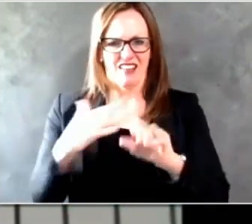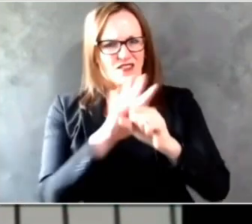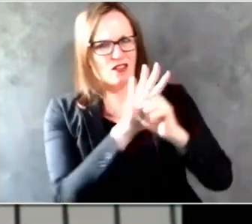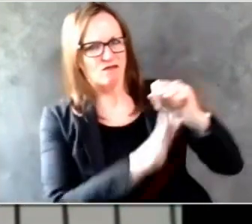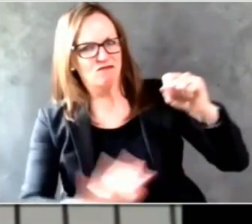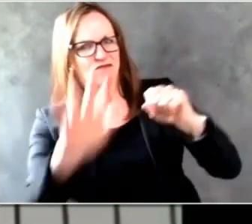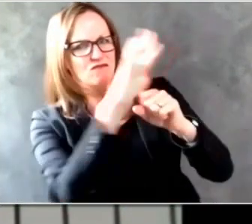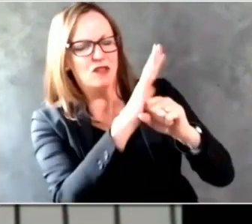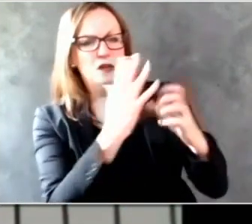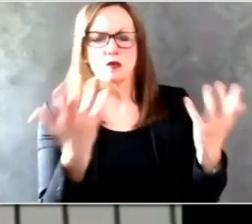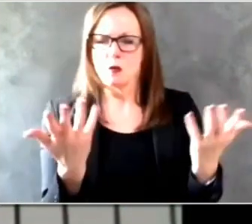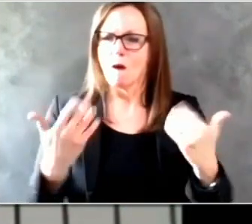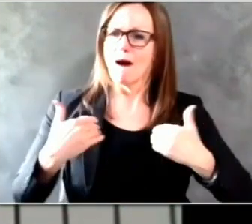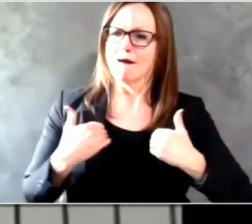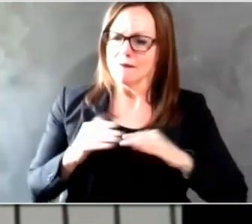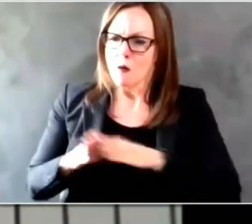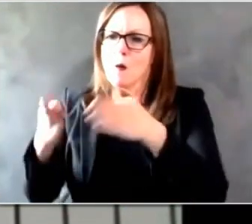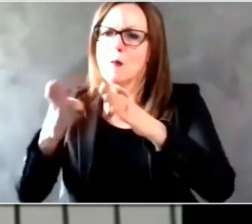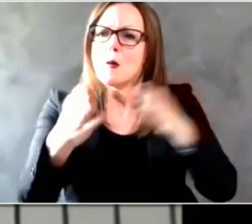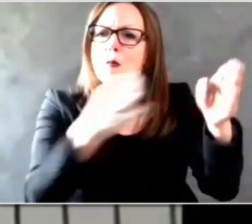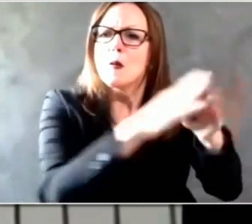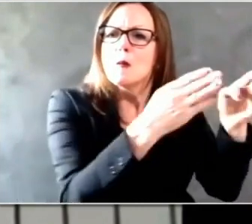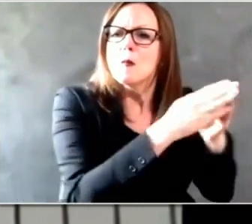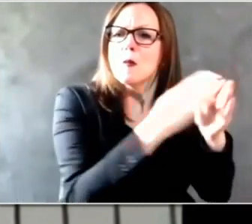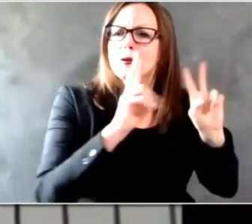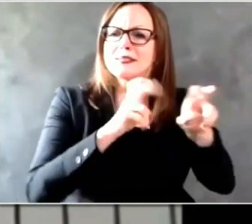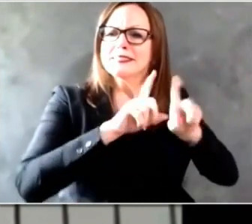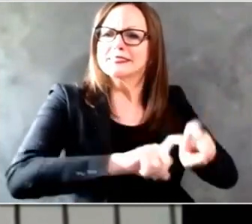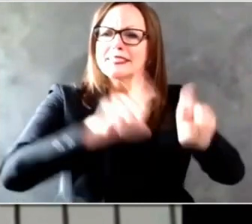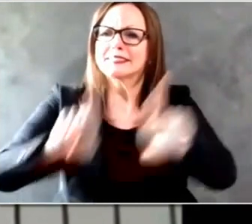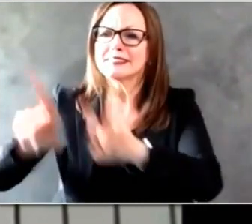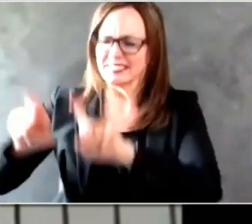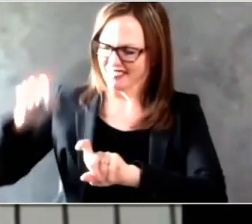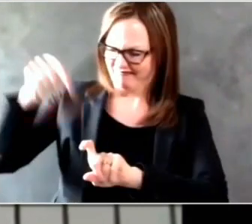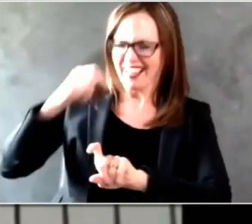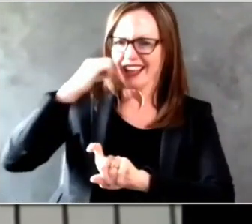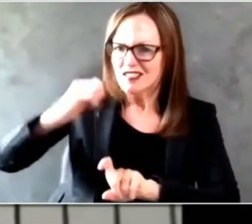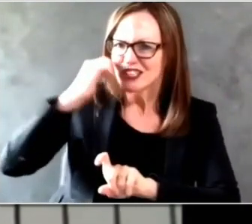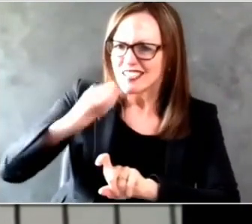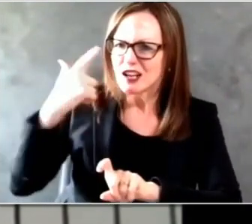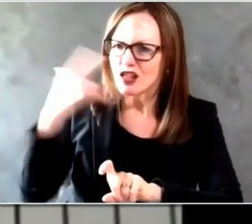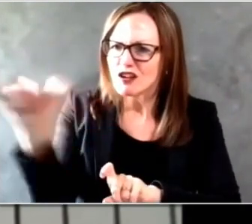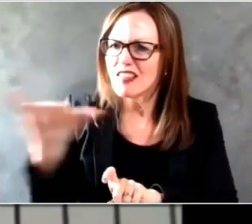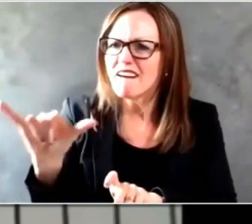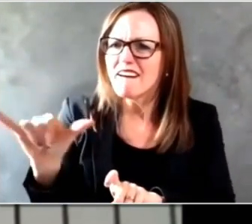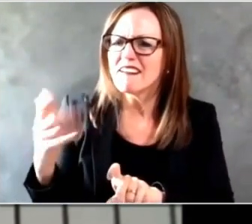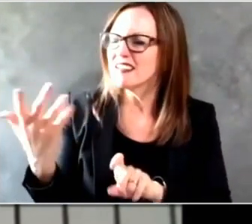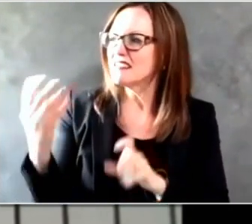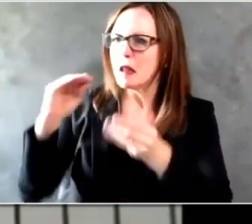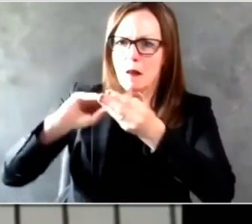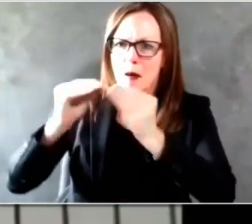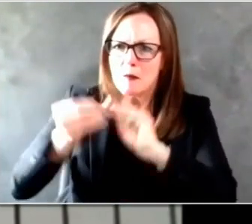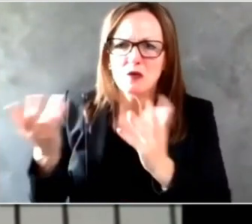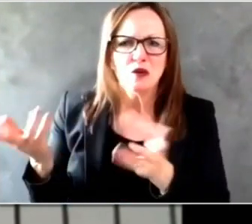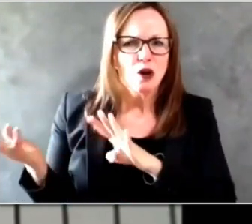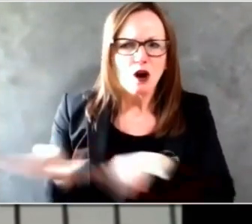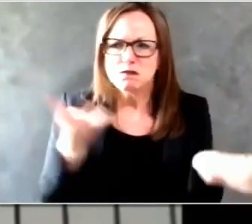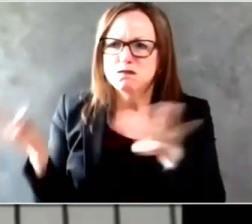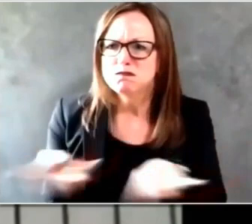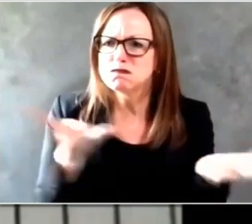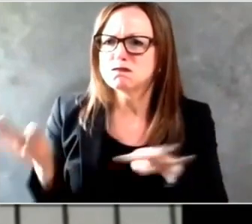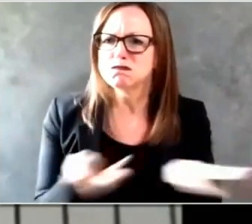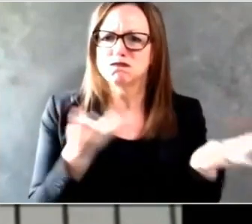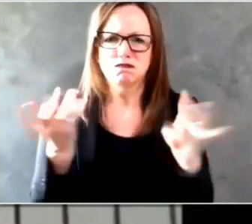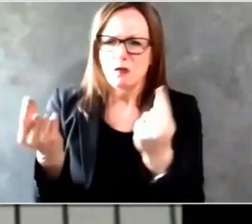because, you know, of the numbers that we're seeing every day, you know, the thousands of results that are reported to